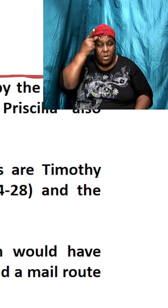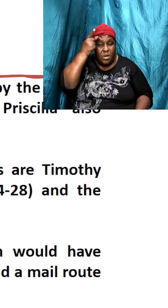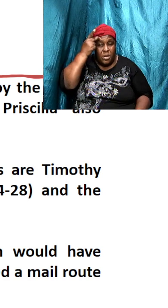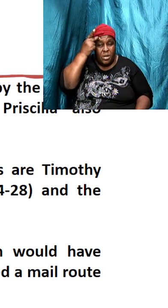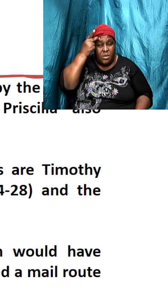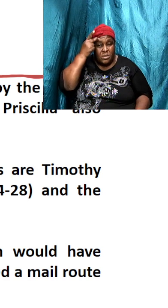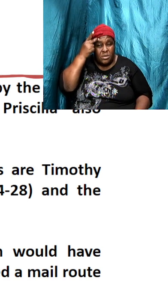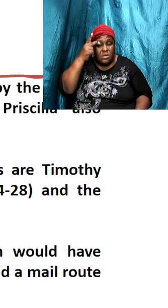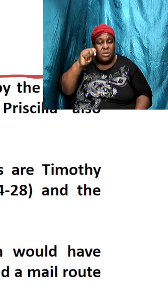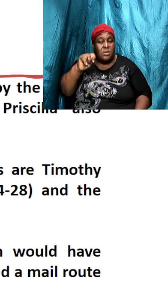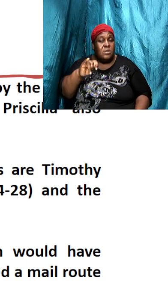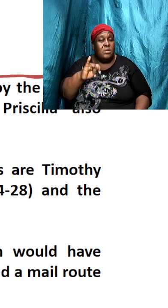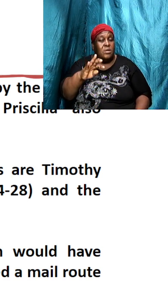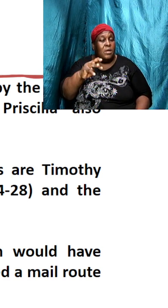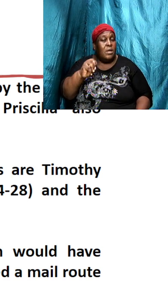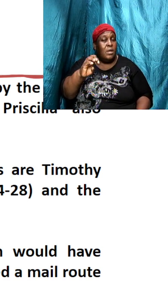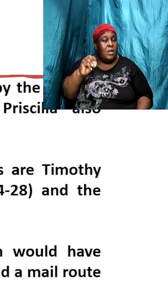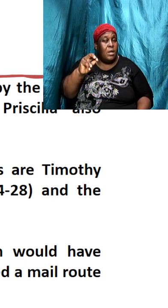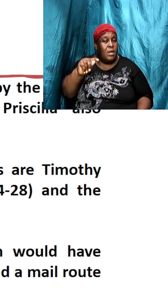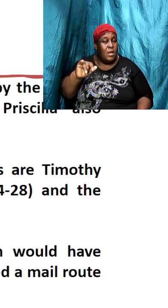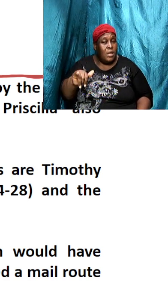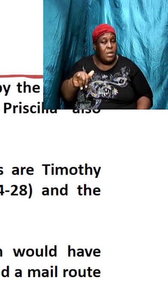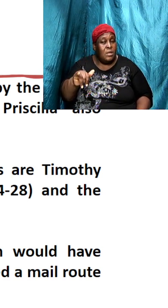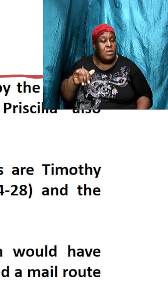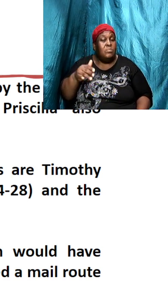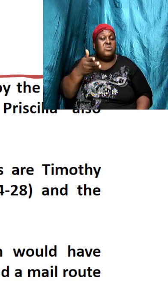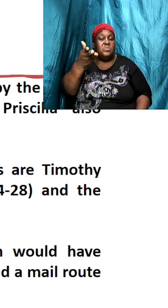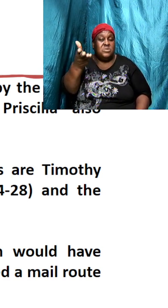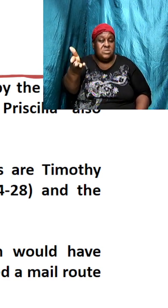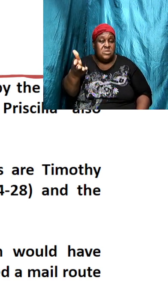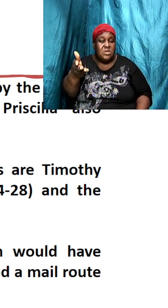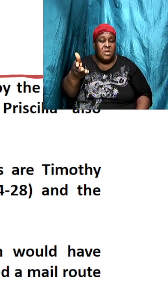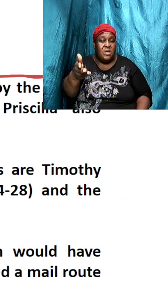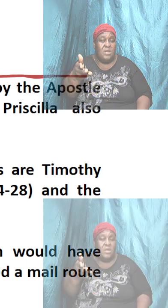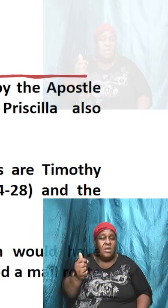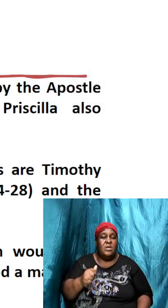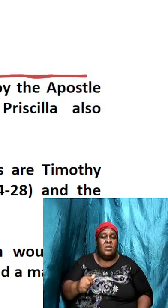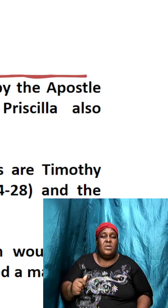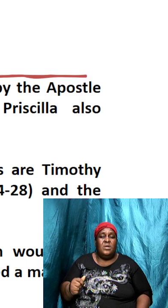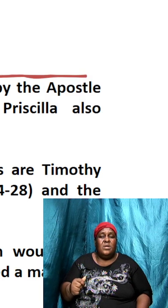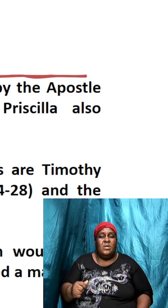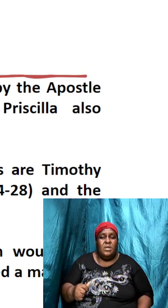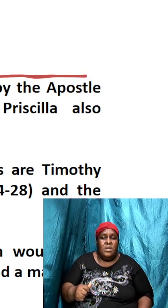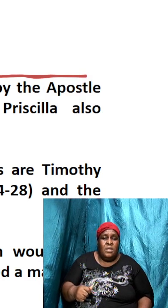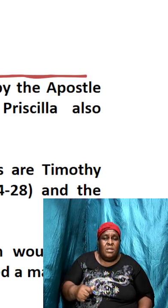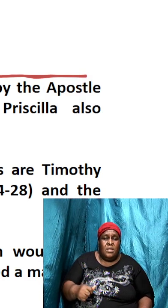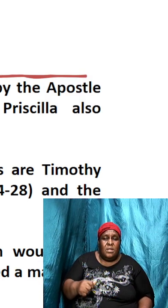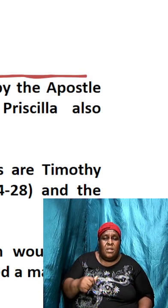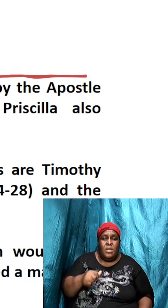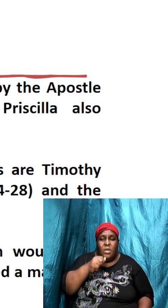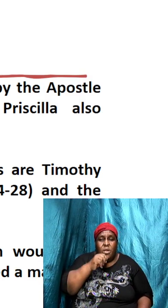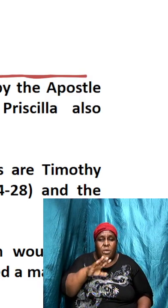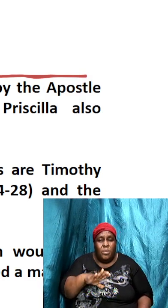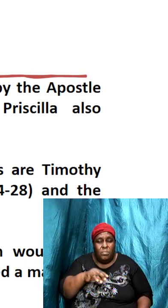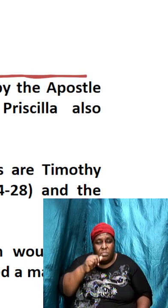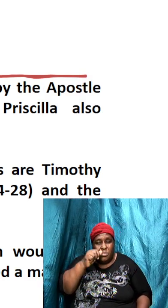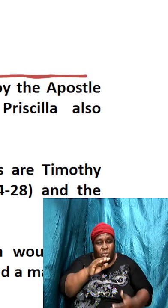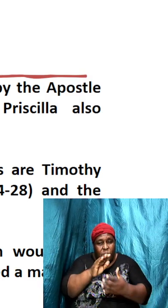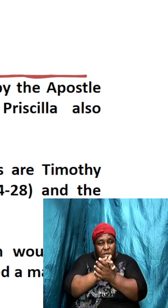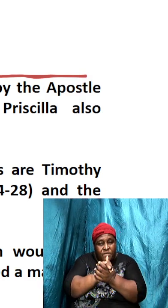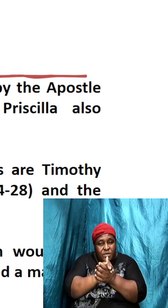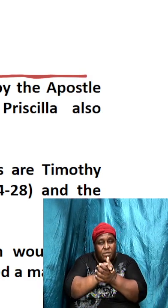that Timothy was there we recognize that Aquila and Priscilla was there so this particular city